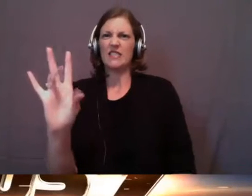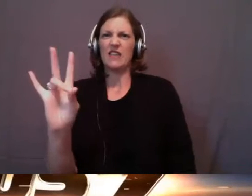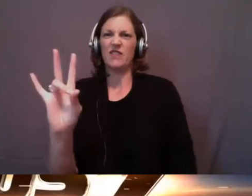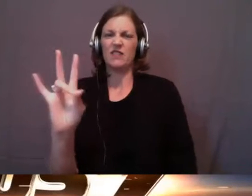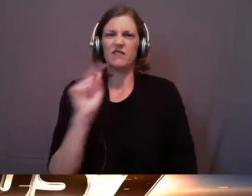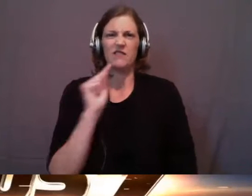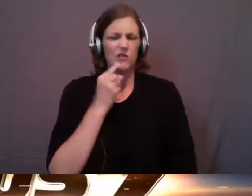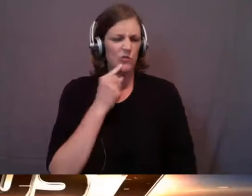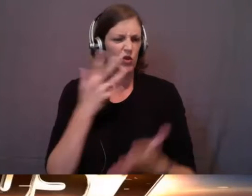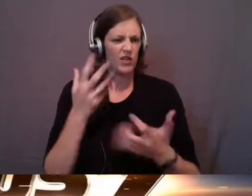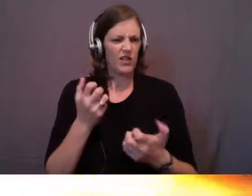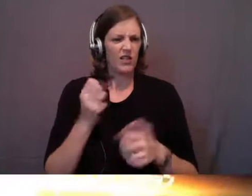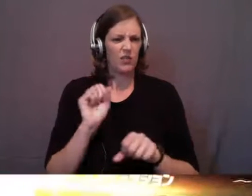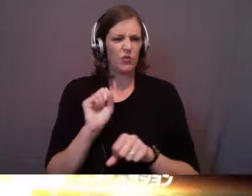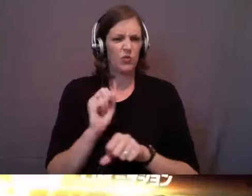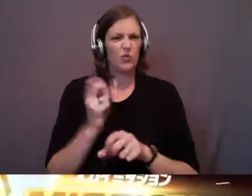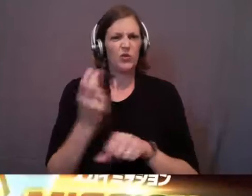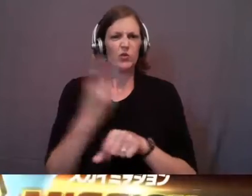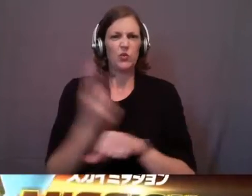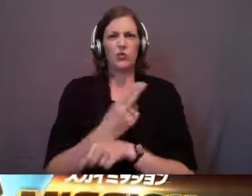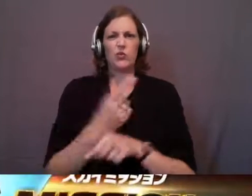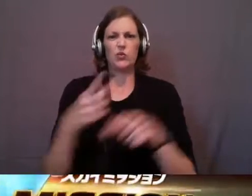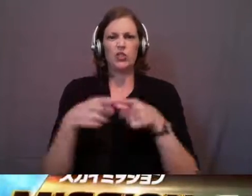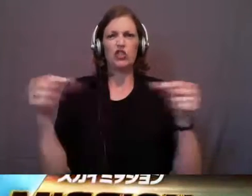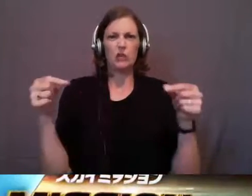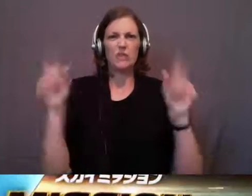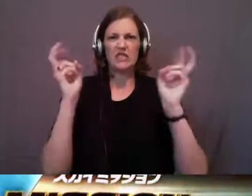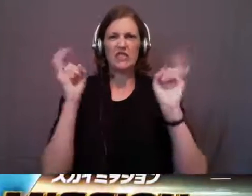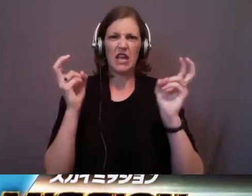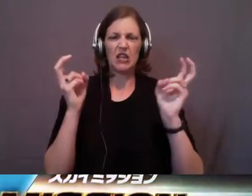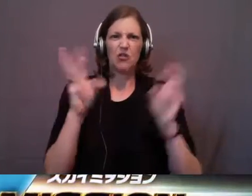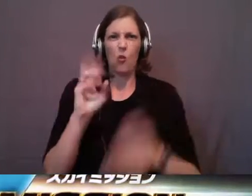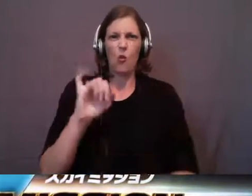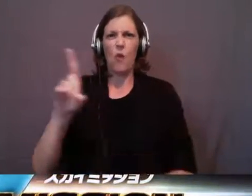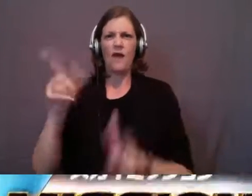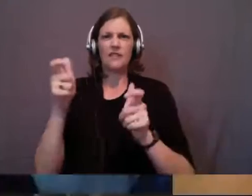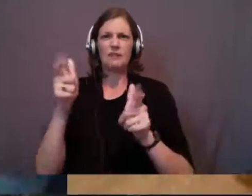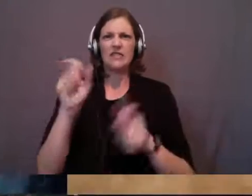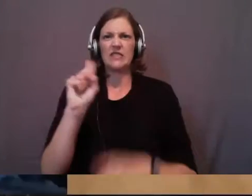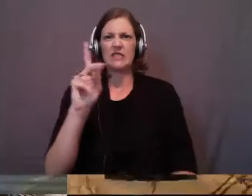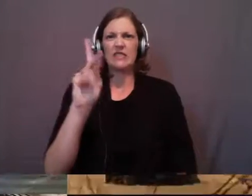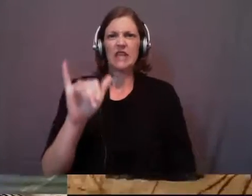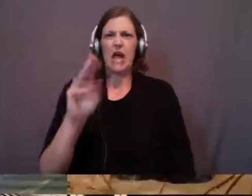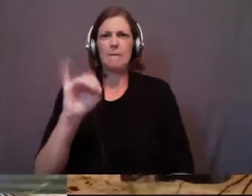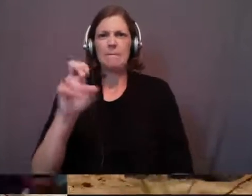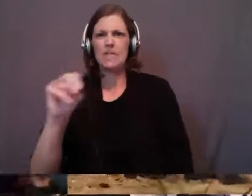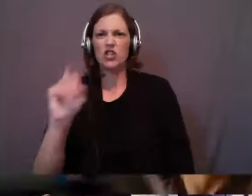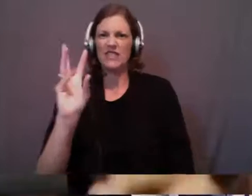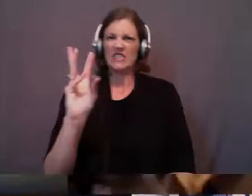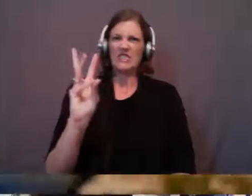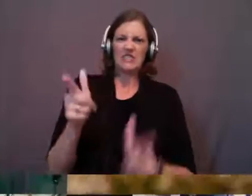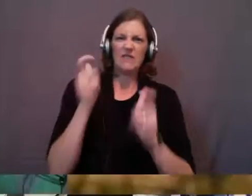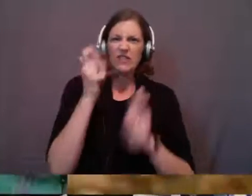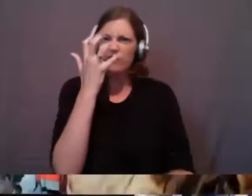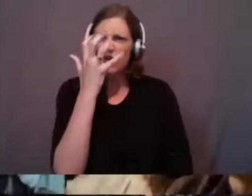Can we use the Japanese title? Wild Speed, Sky Mission. Way better. After 6 Fast and